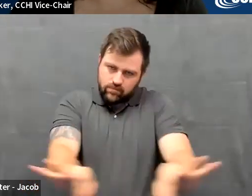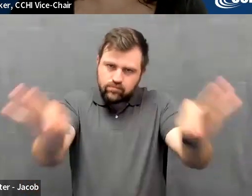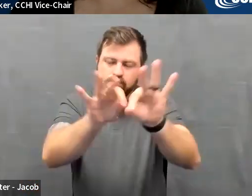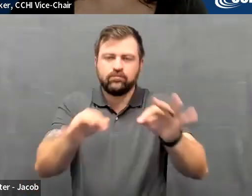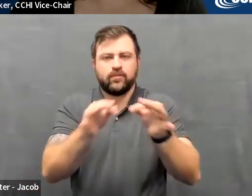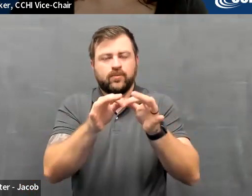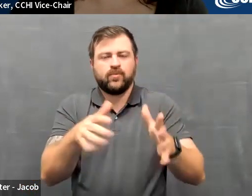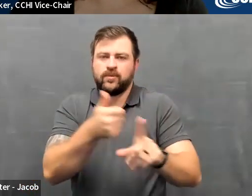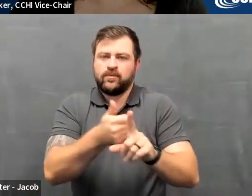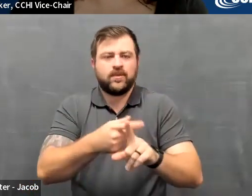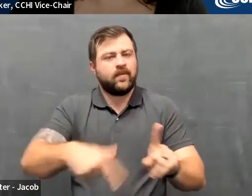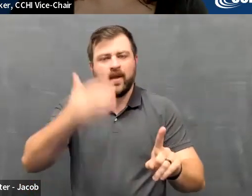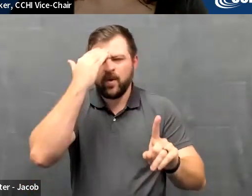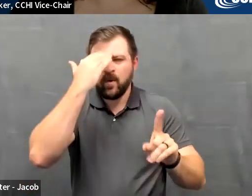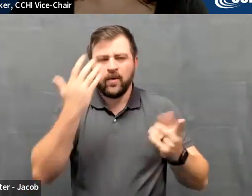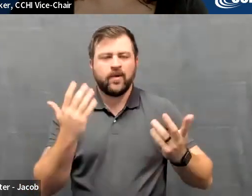only know,